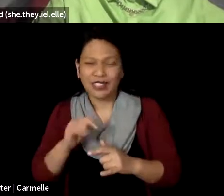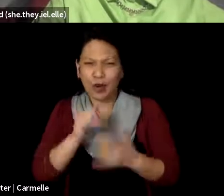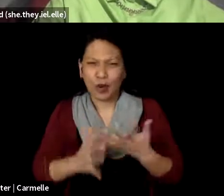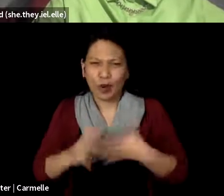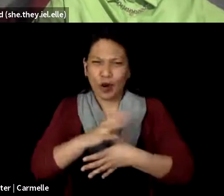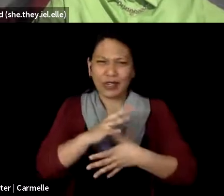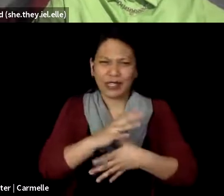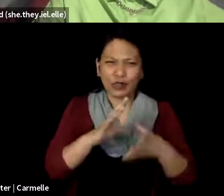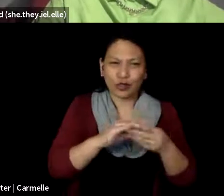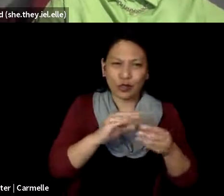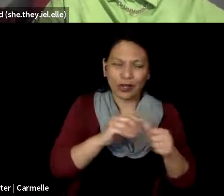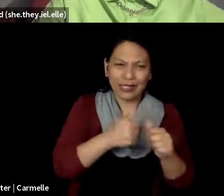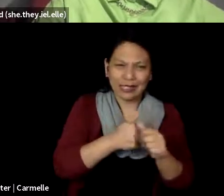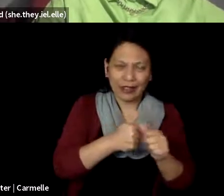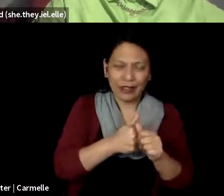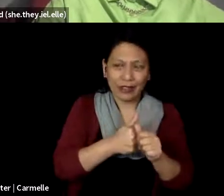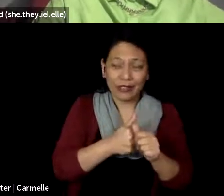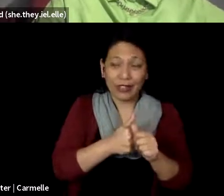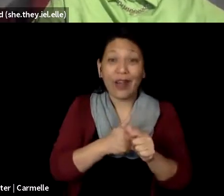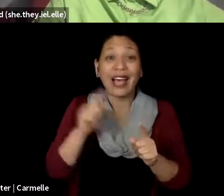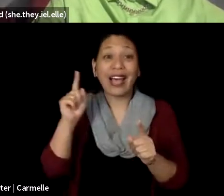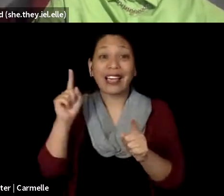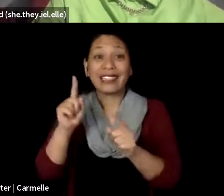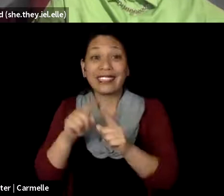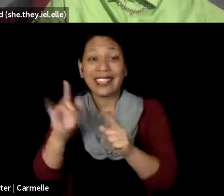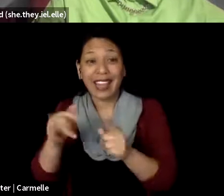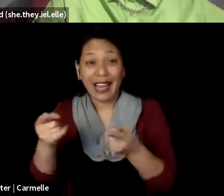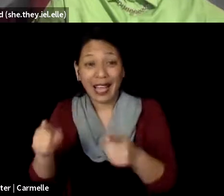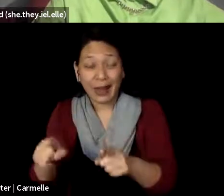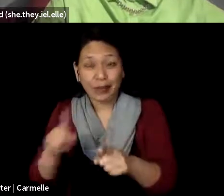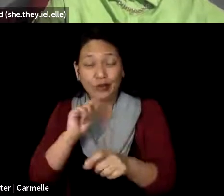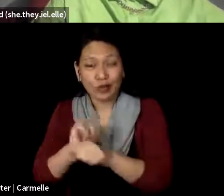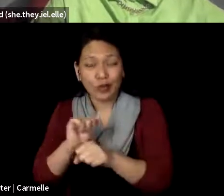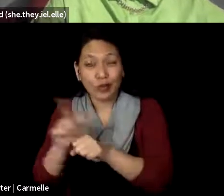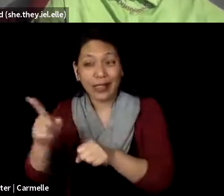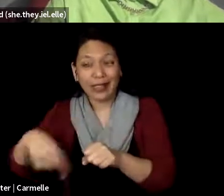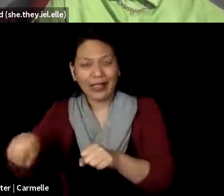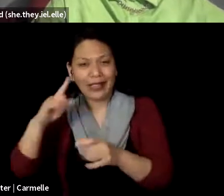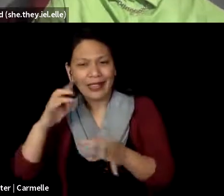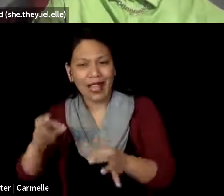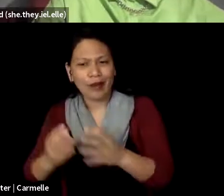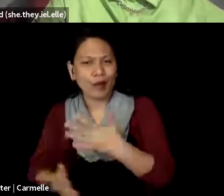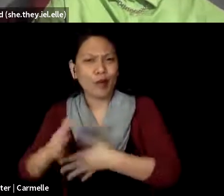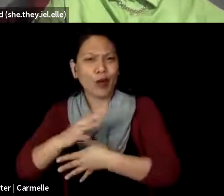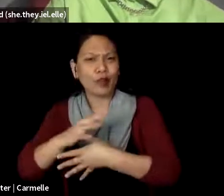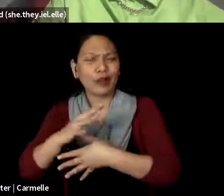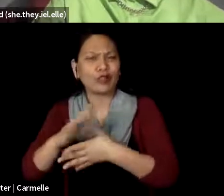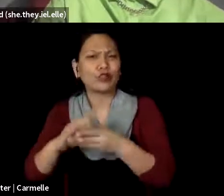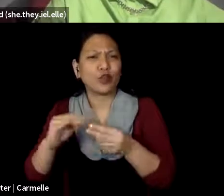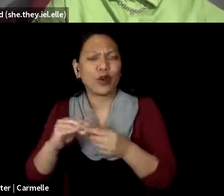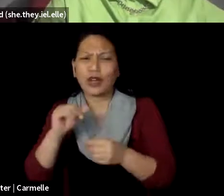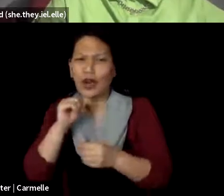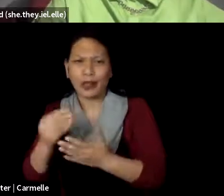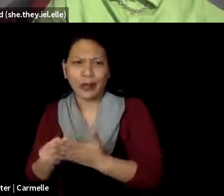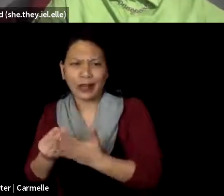until institutions can actually put the story first, then we're not going to actually see that switch, right? We're not going to see them being held